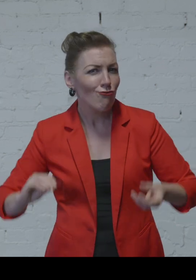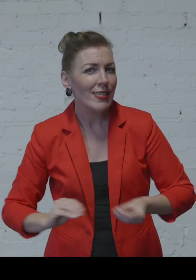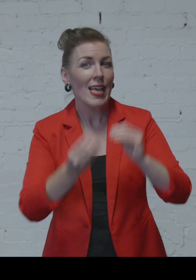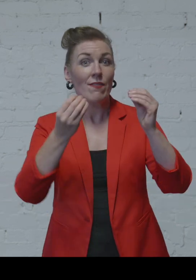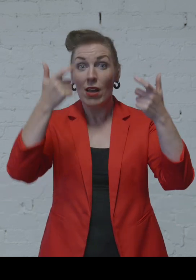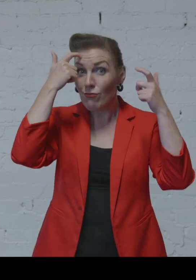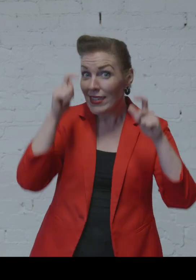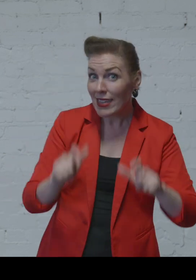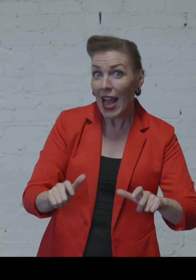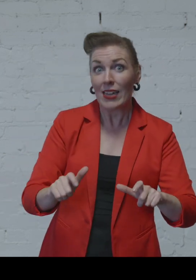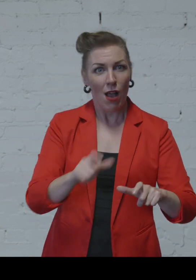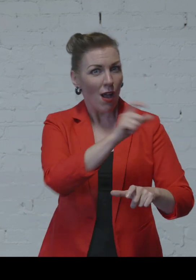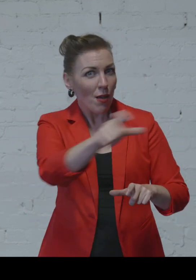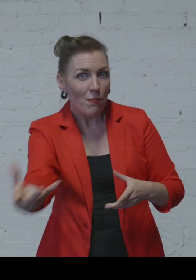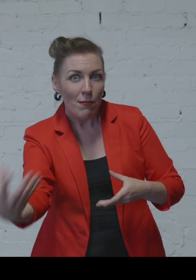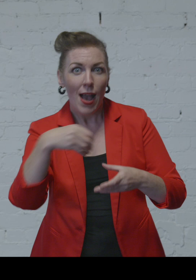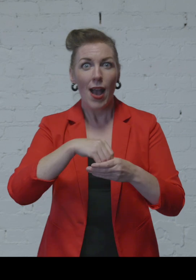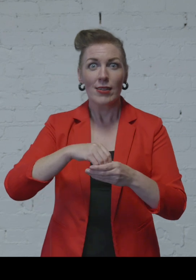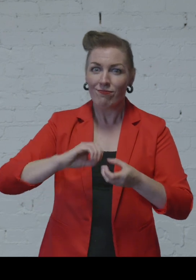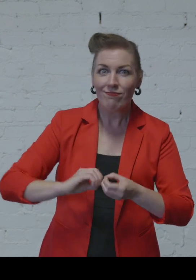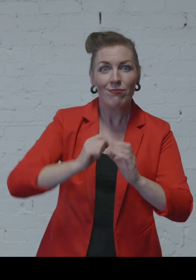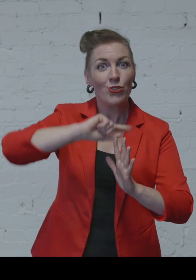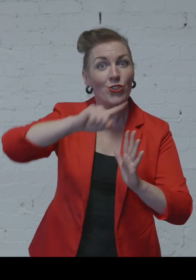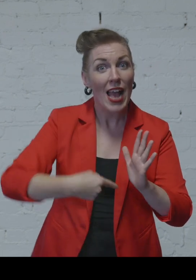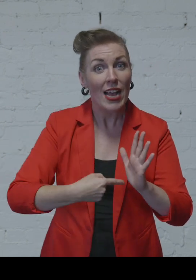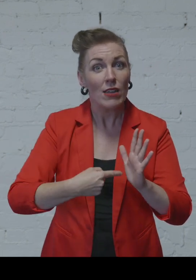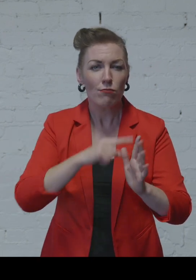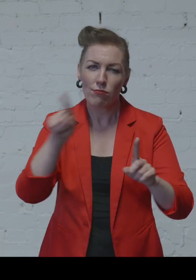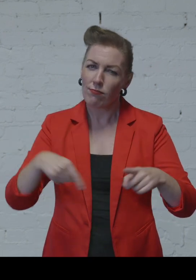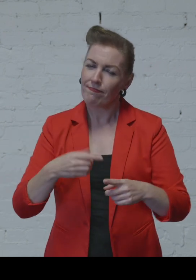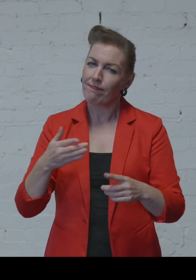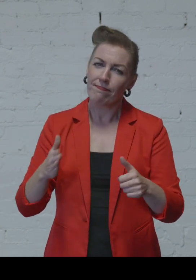mainly focus on things that have an important element of movement or dance.